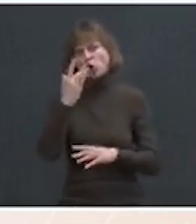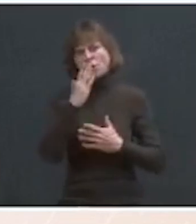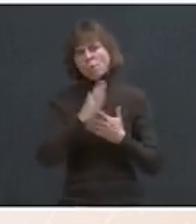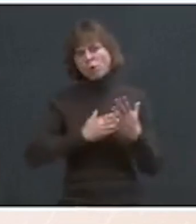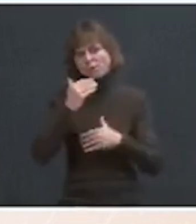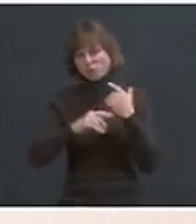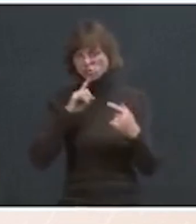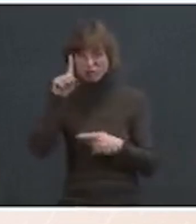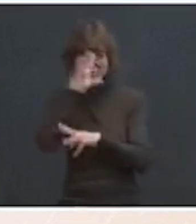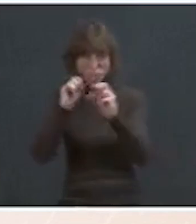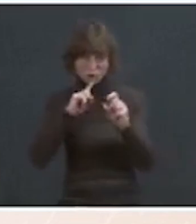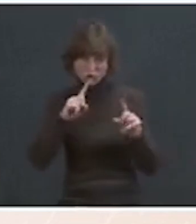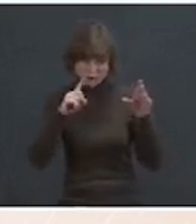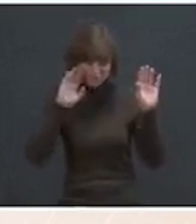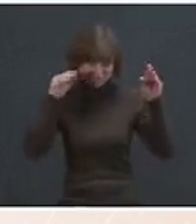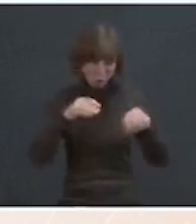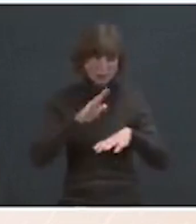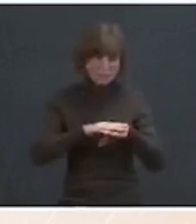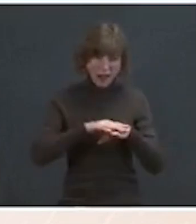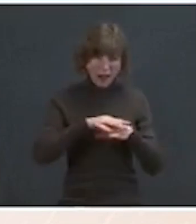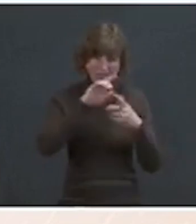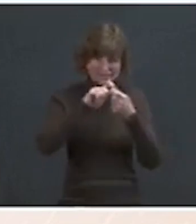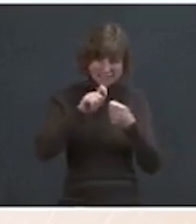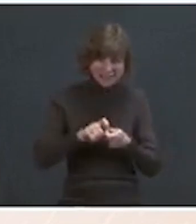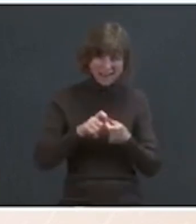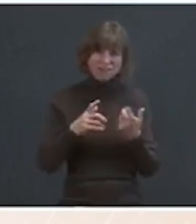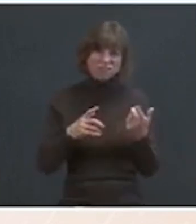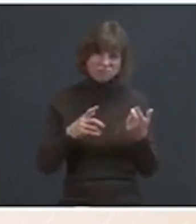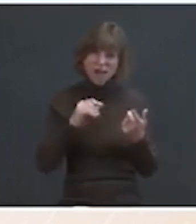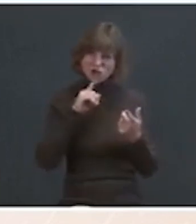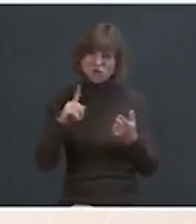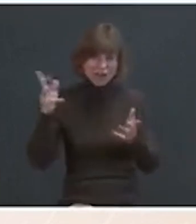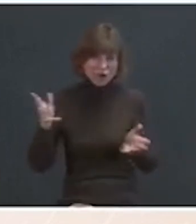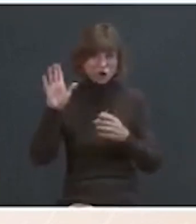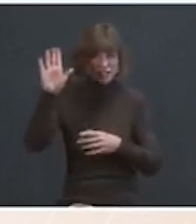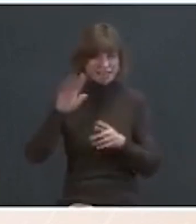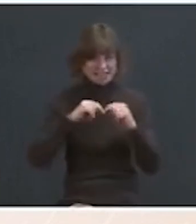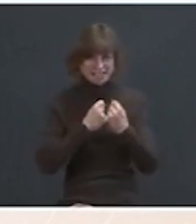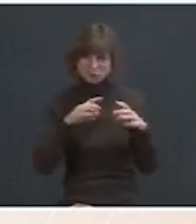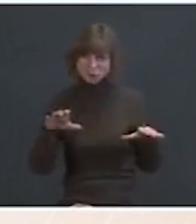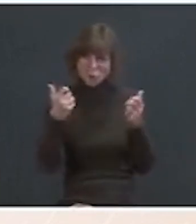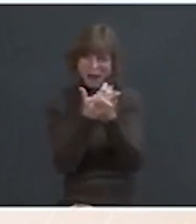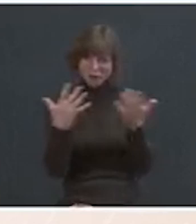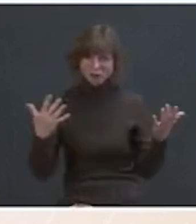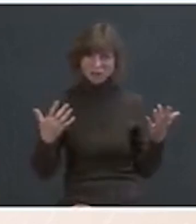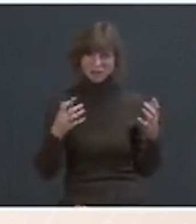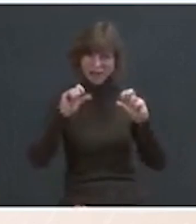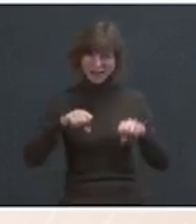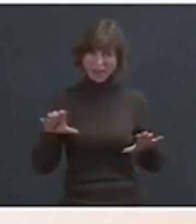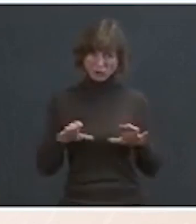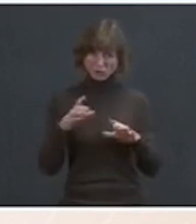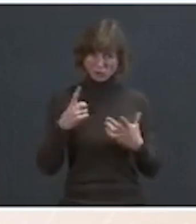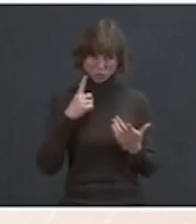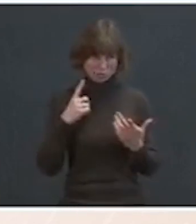the operational details here, and on taking and pushing his team to take every step that can be taken to address exactly